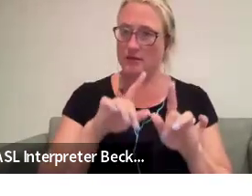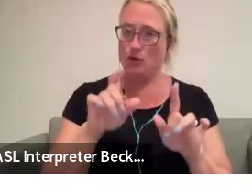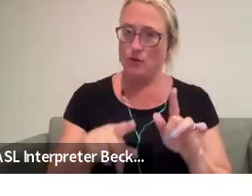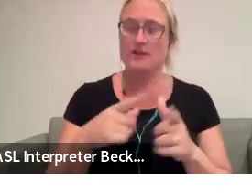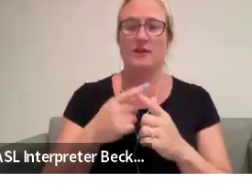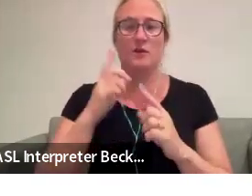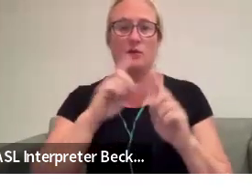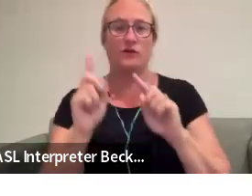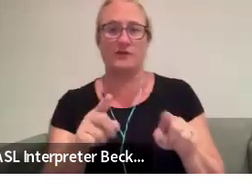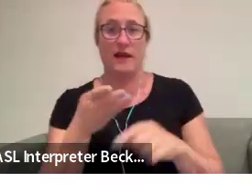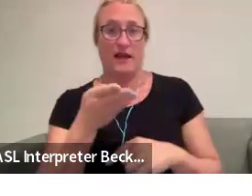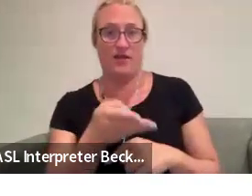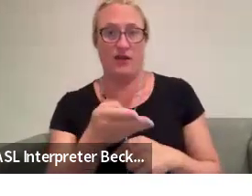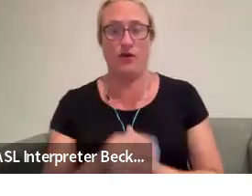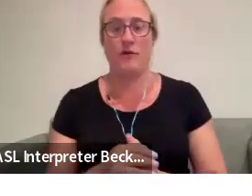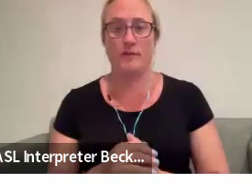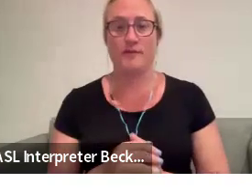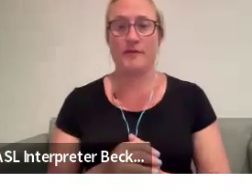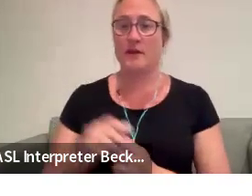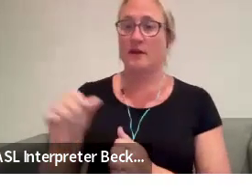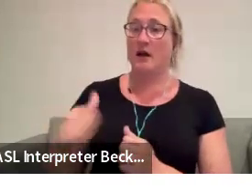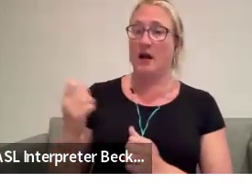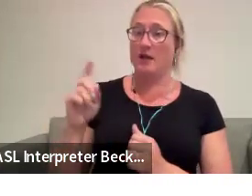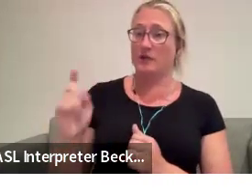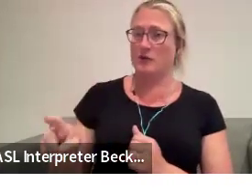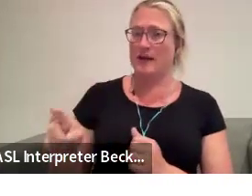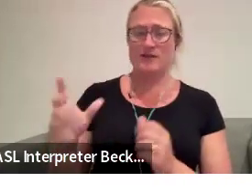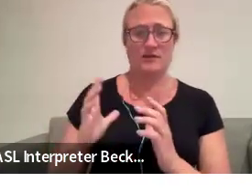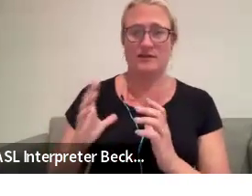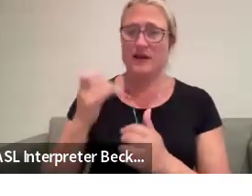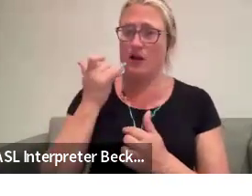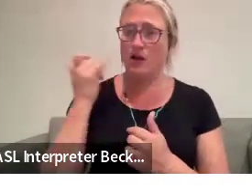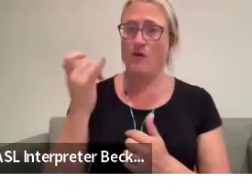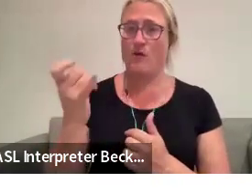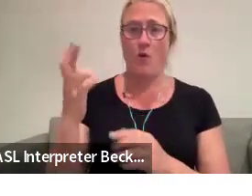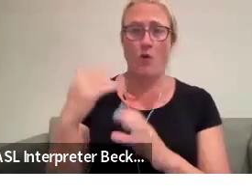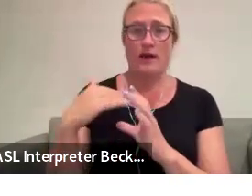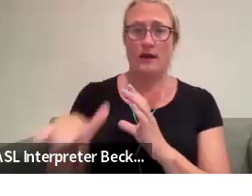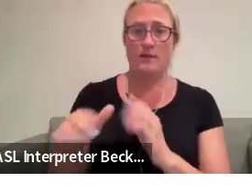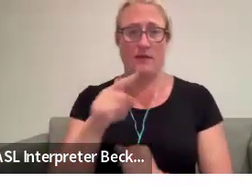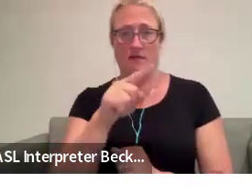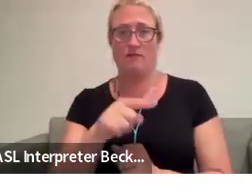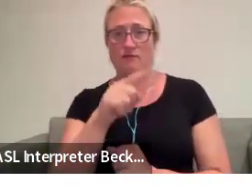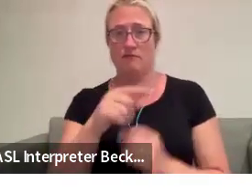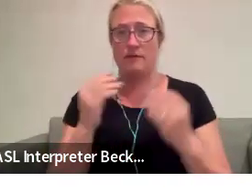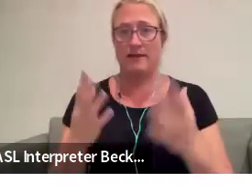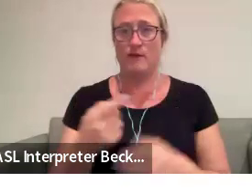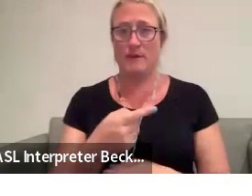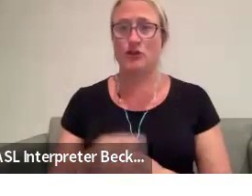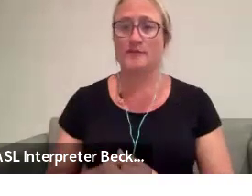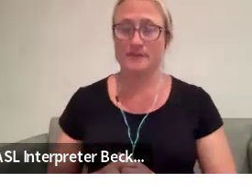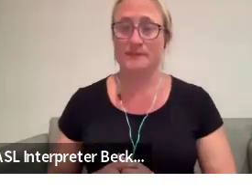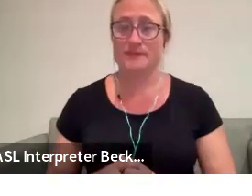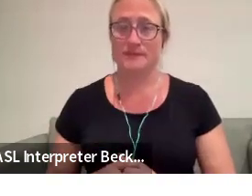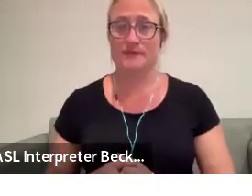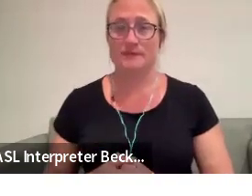respond via the Q&A box. If you have other questions, you can email us or call us at this email or number that is on the screen